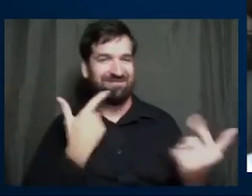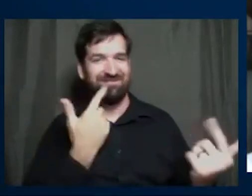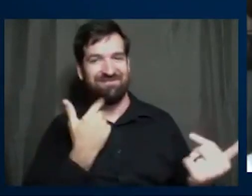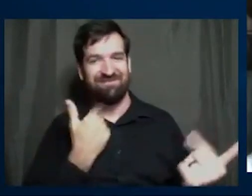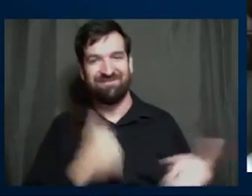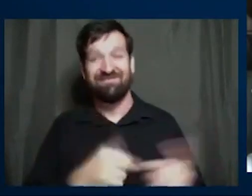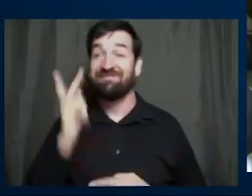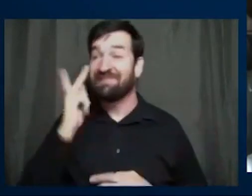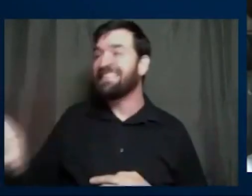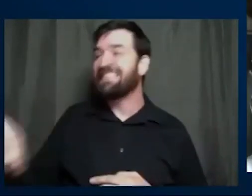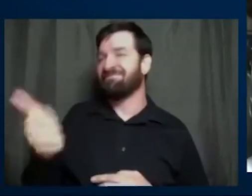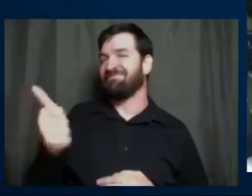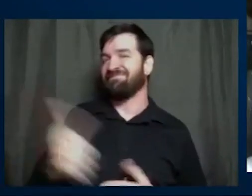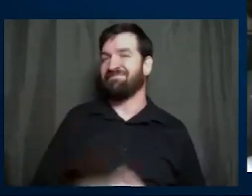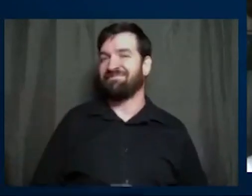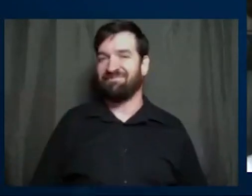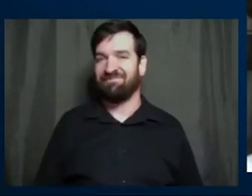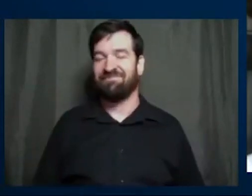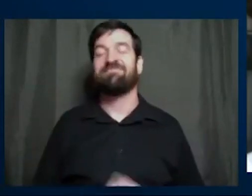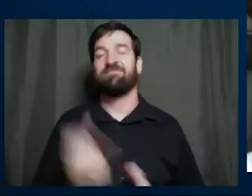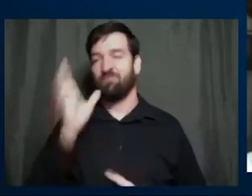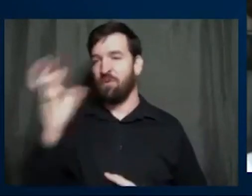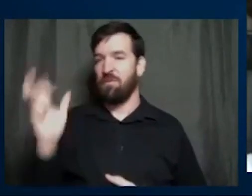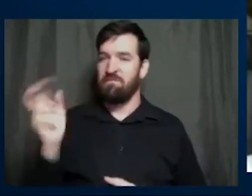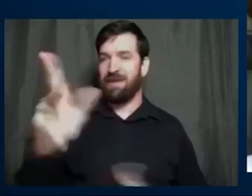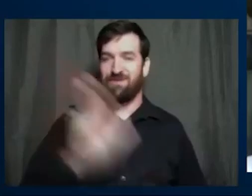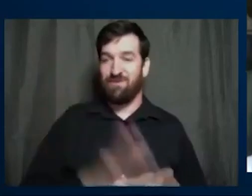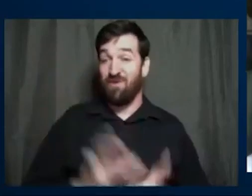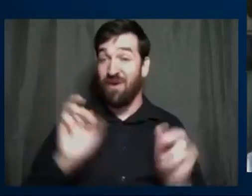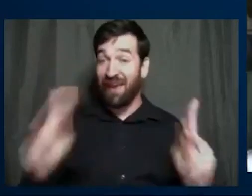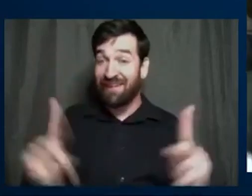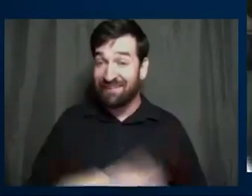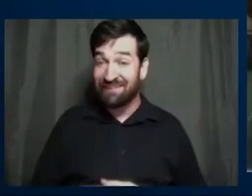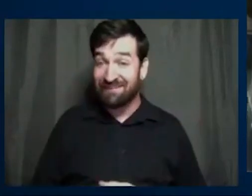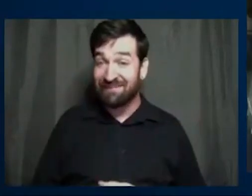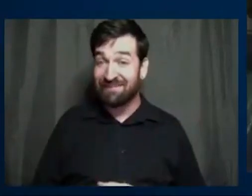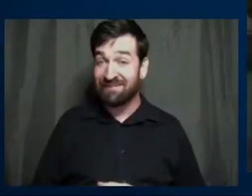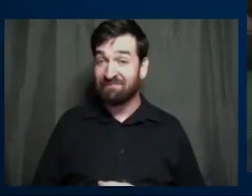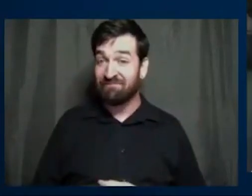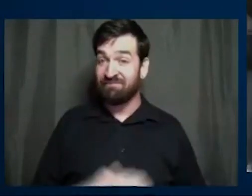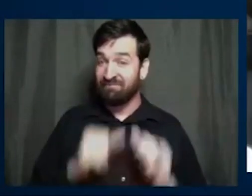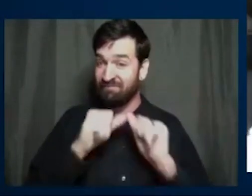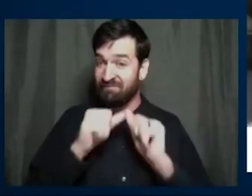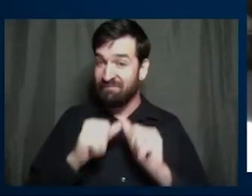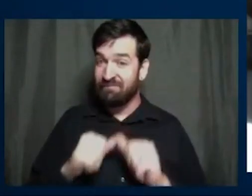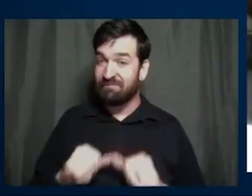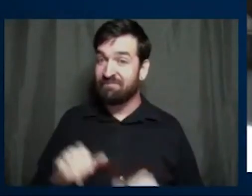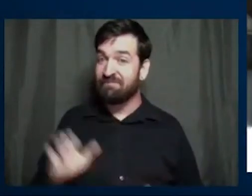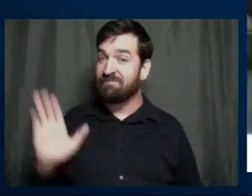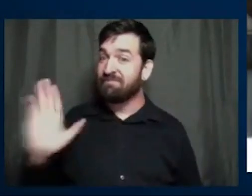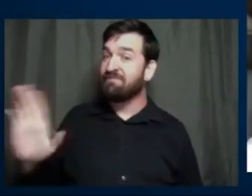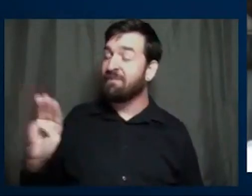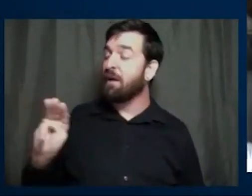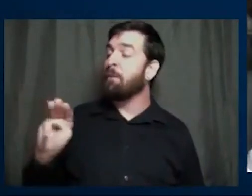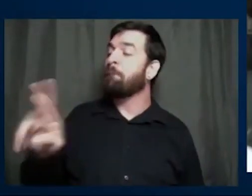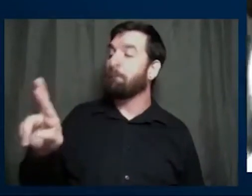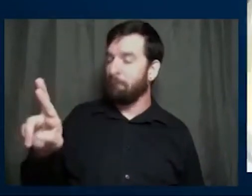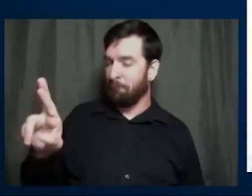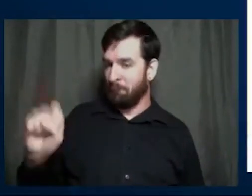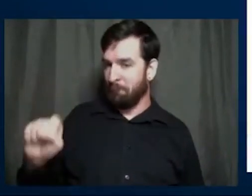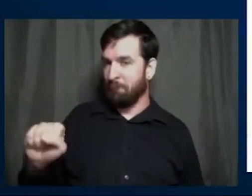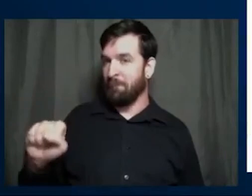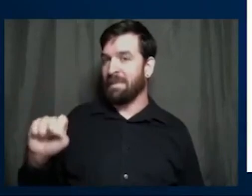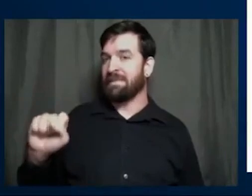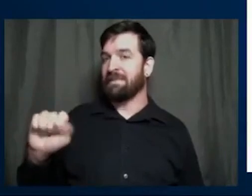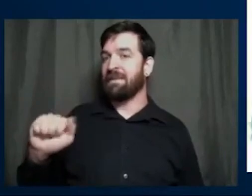You're going to get better, and you're going to get back to school, okay? And you're going to keep wearing your mask? Right. Her name's Miss Alicia. Yeah, you're excited